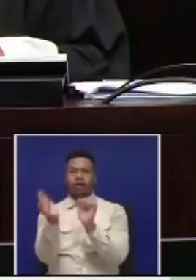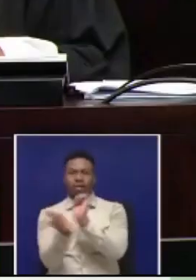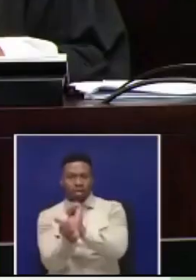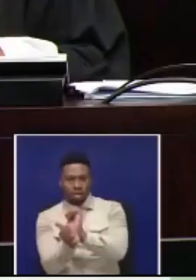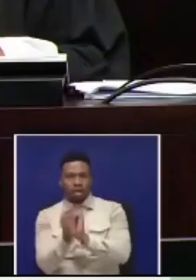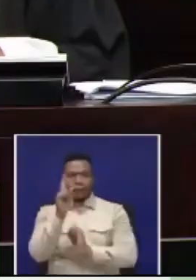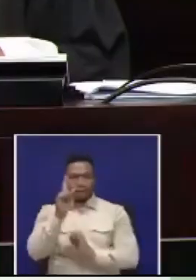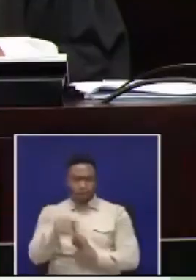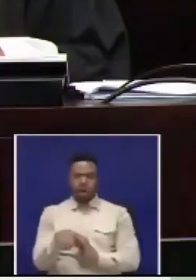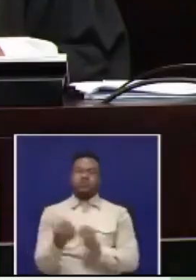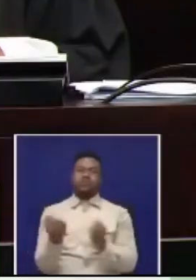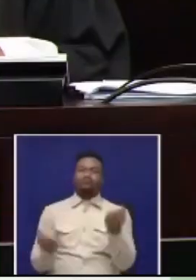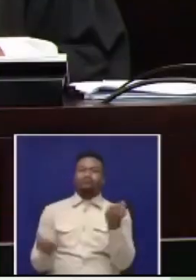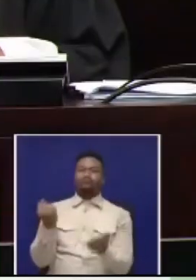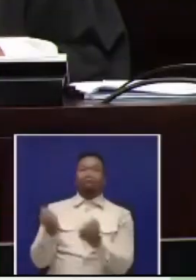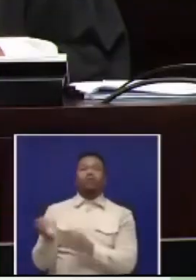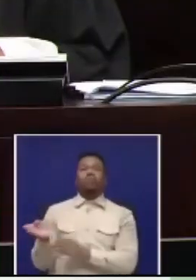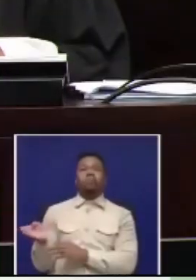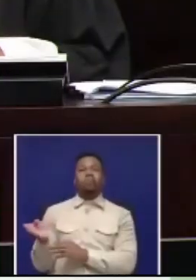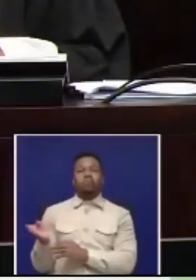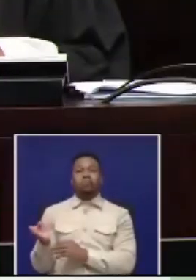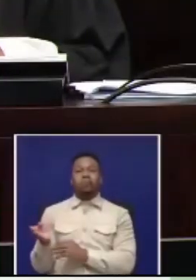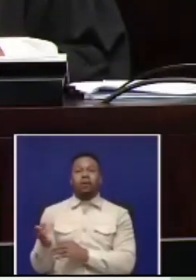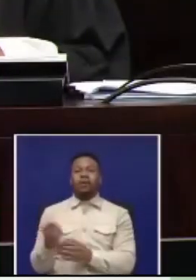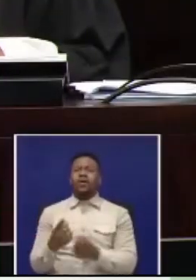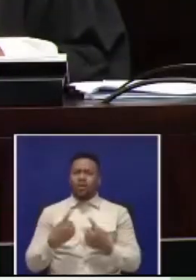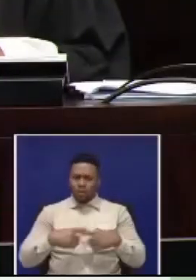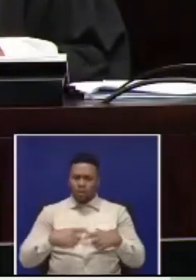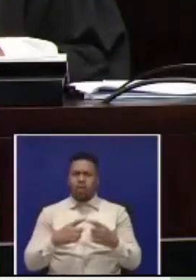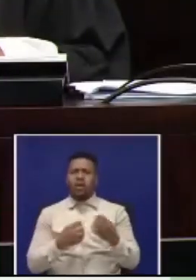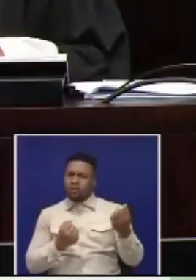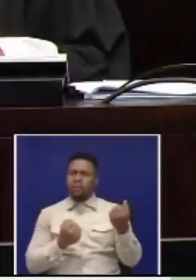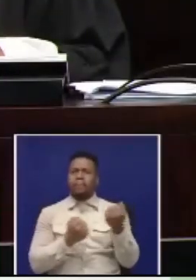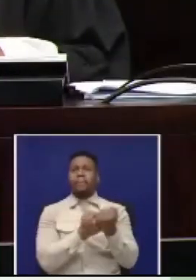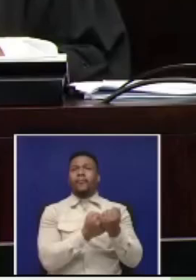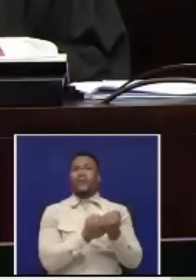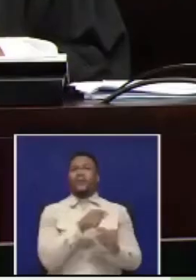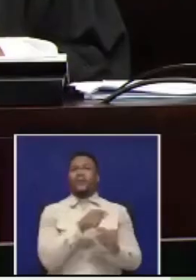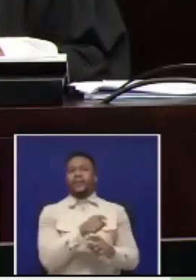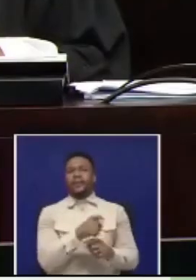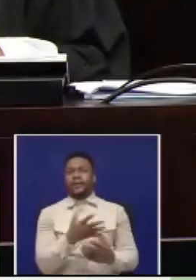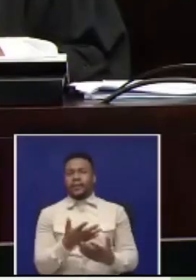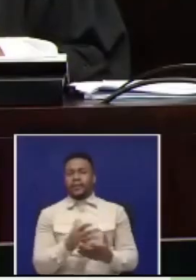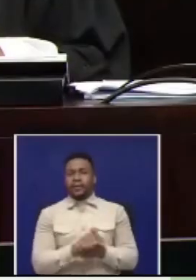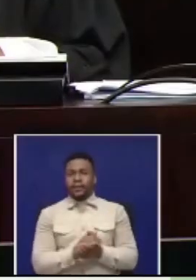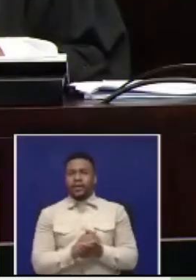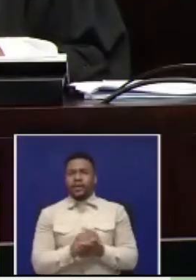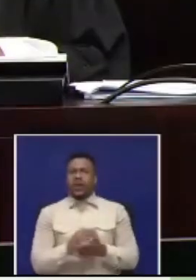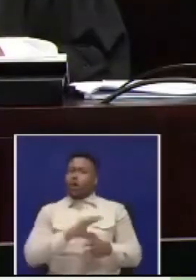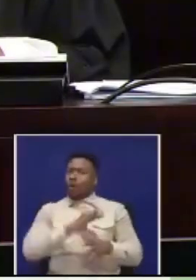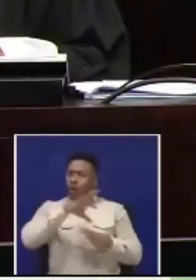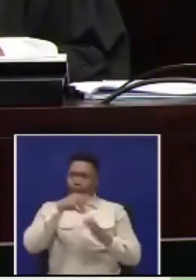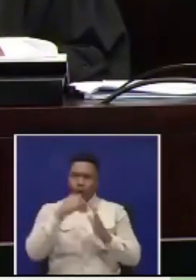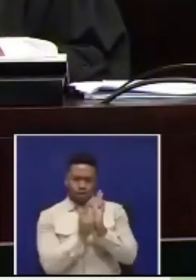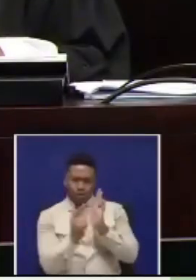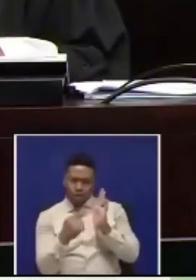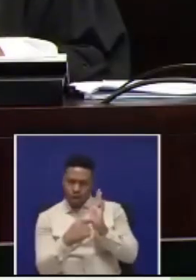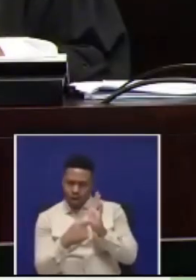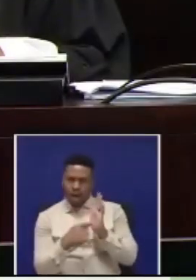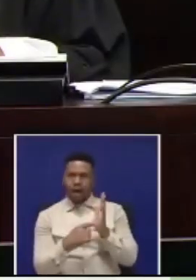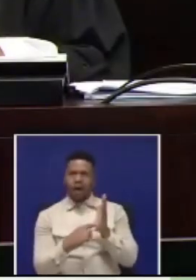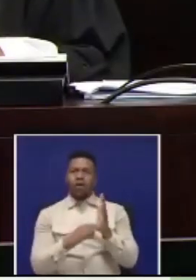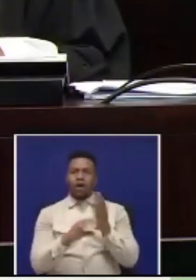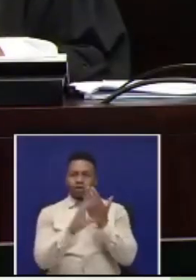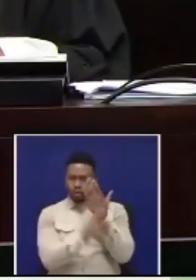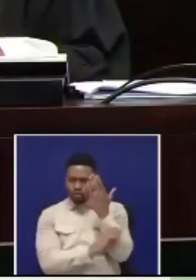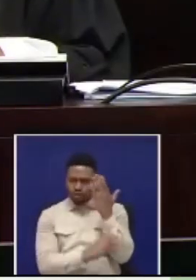We support, as the IFP, the rule of law, and believe, therefore, that we must fix laws that violate the Constitution. We further